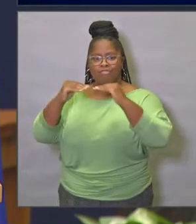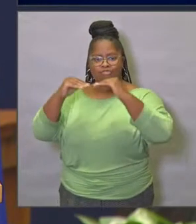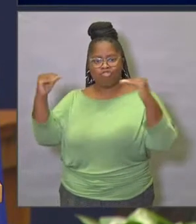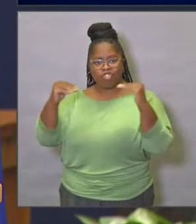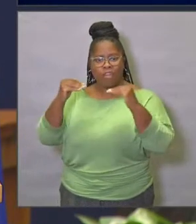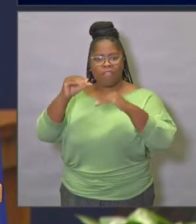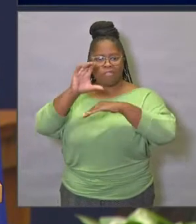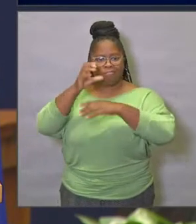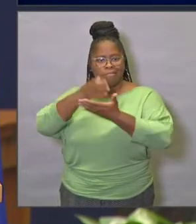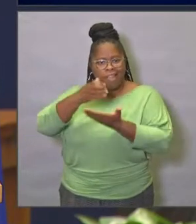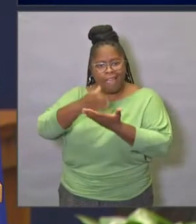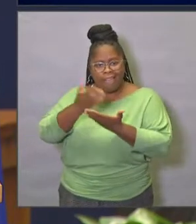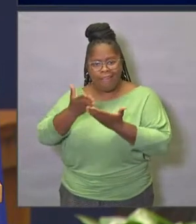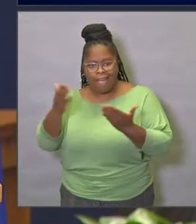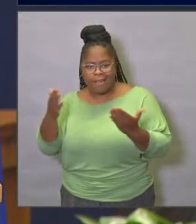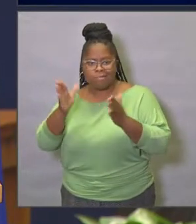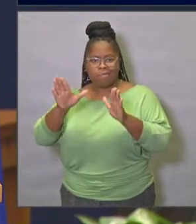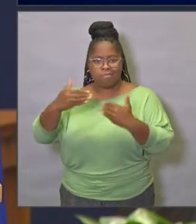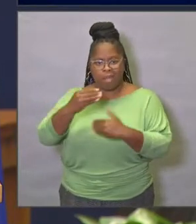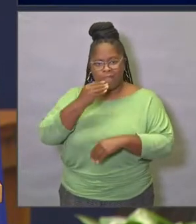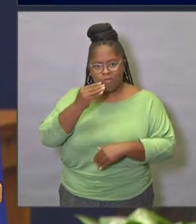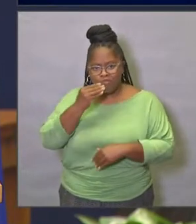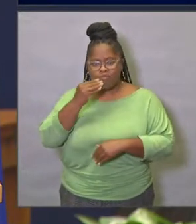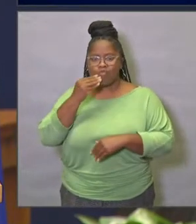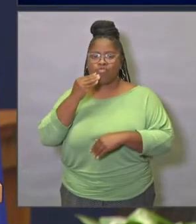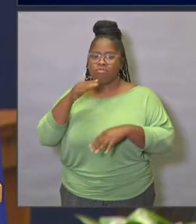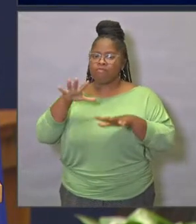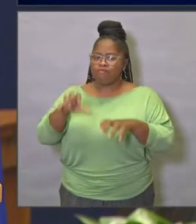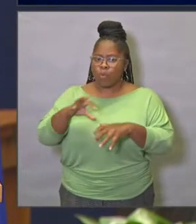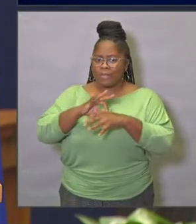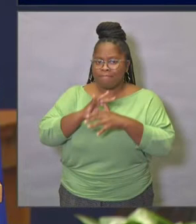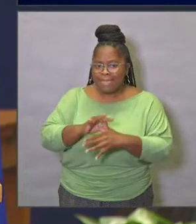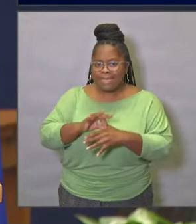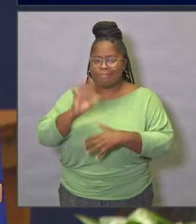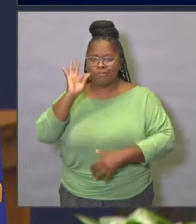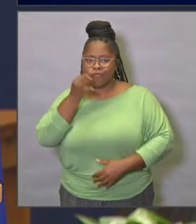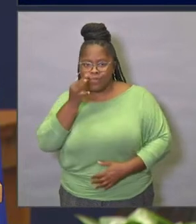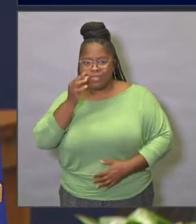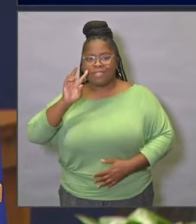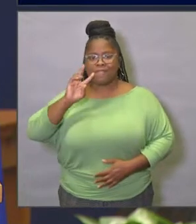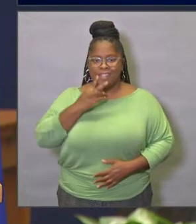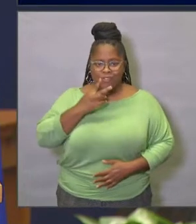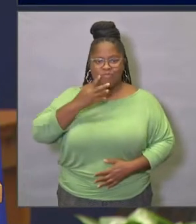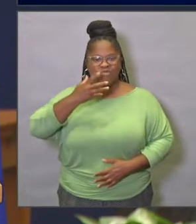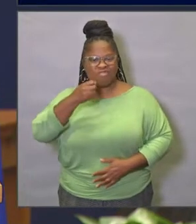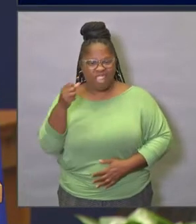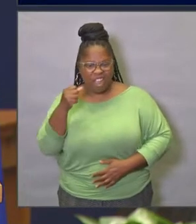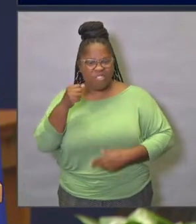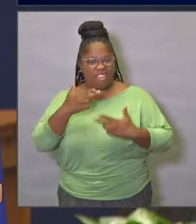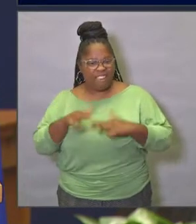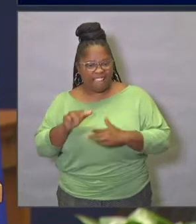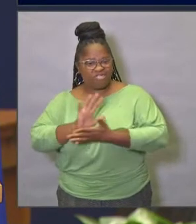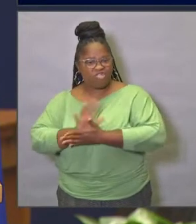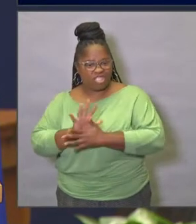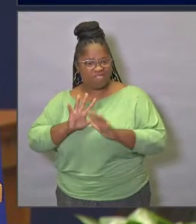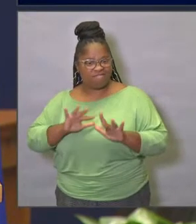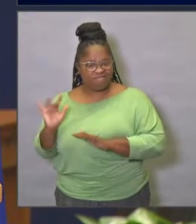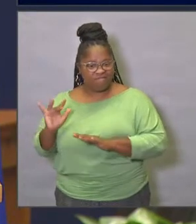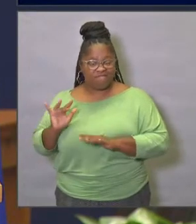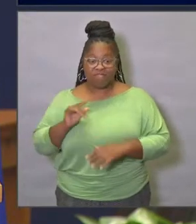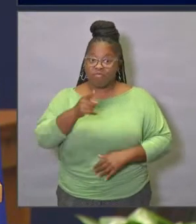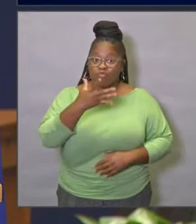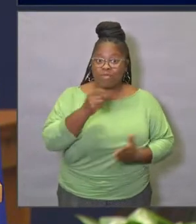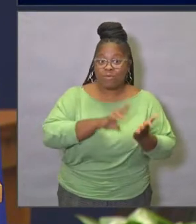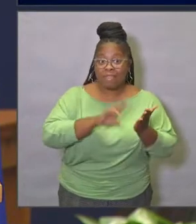meat, and fresh produce. To find an upcoming food distribution event or to learn how you can become a volunteer or